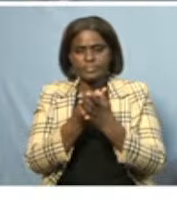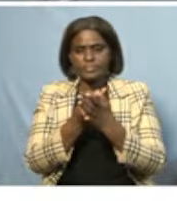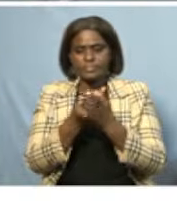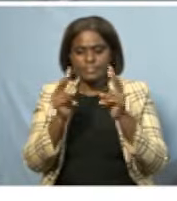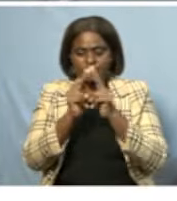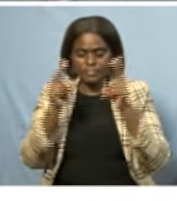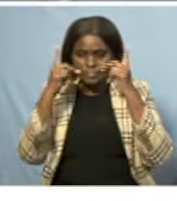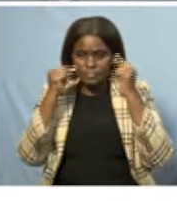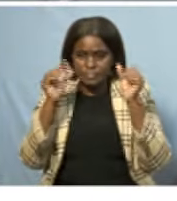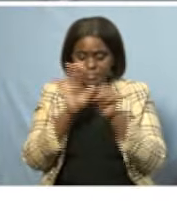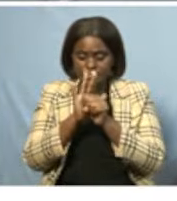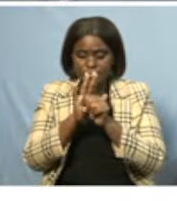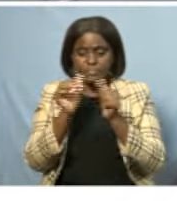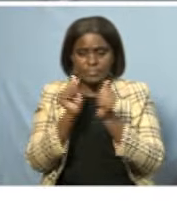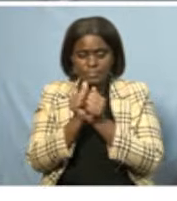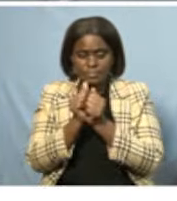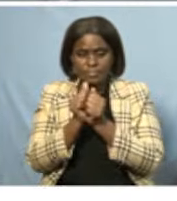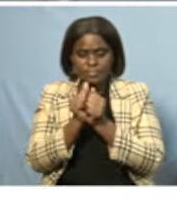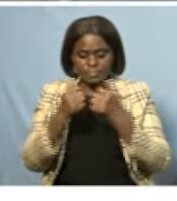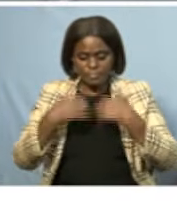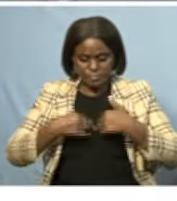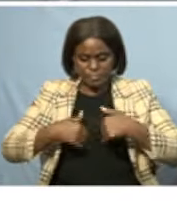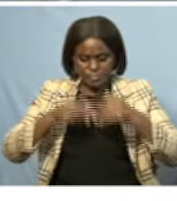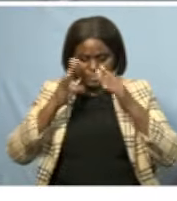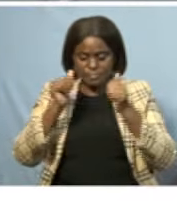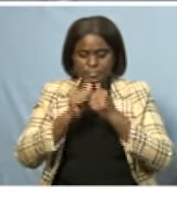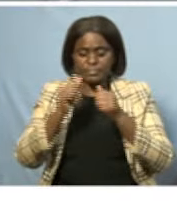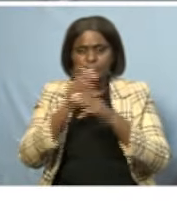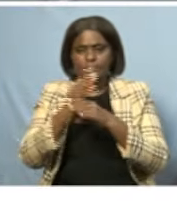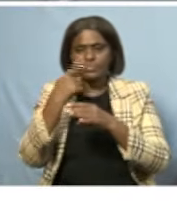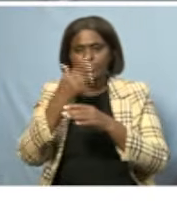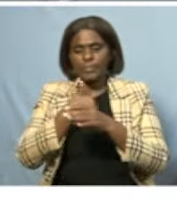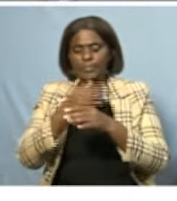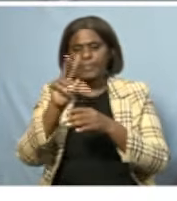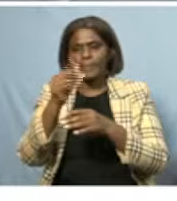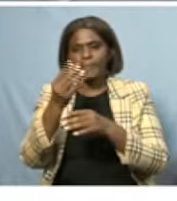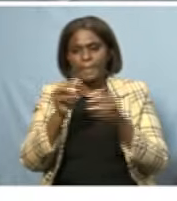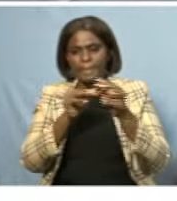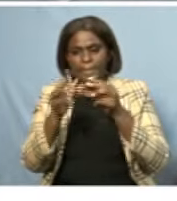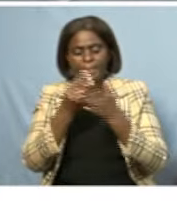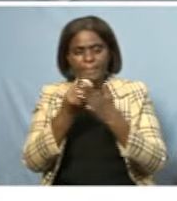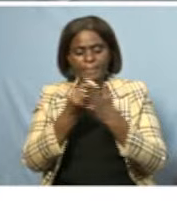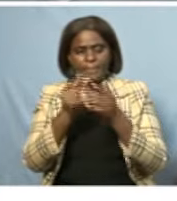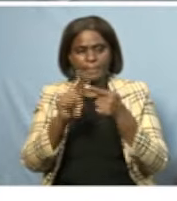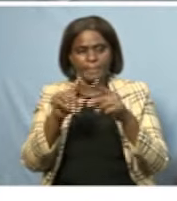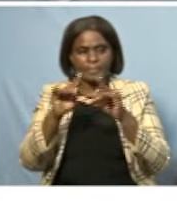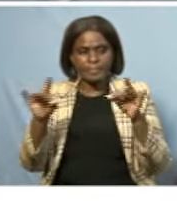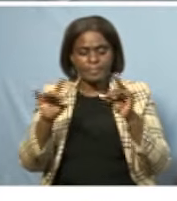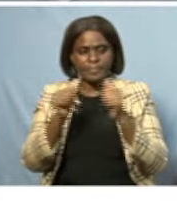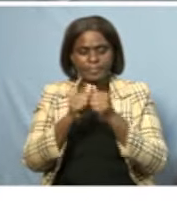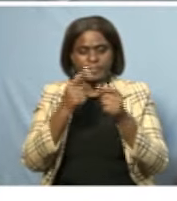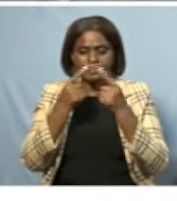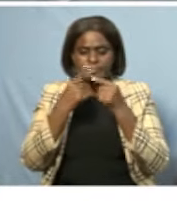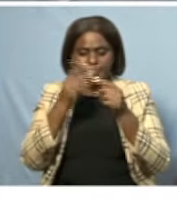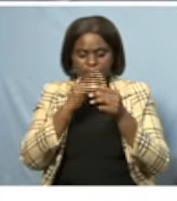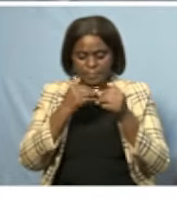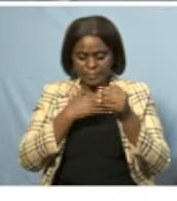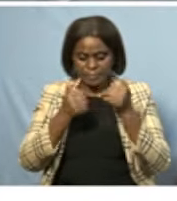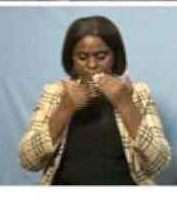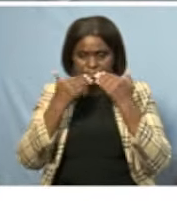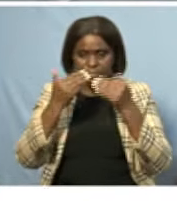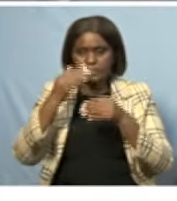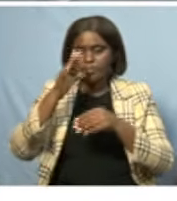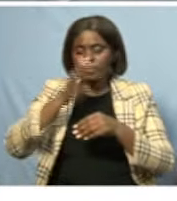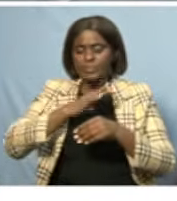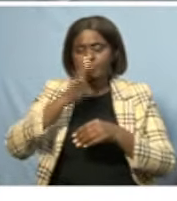very careful with anybody dealing in land who has no mandate to deal in land. With that said, I thank you, Madam